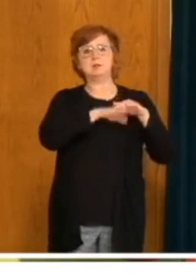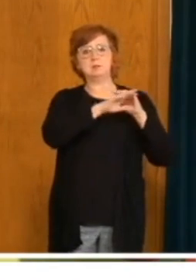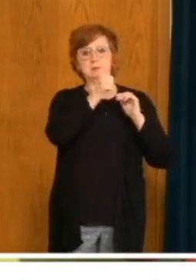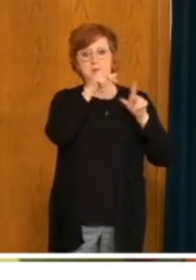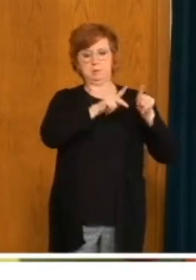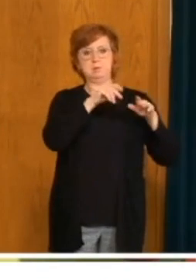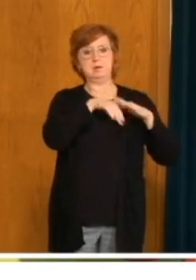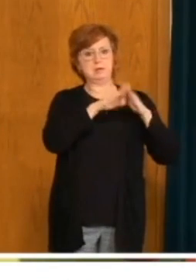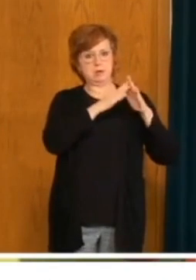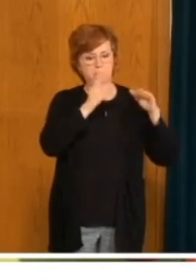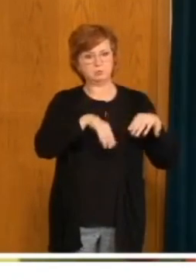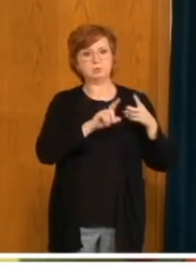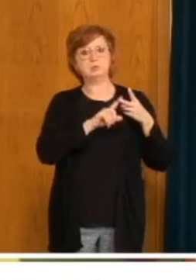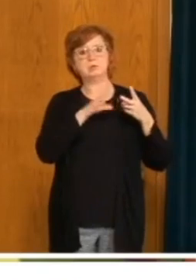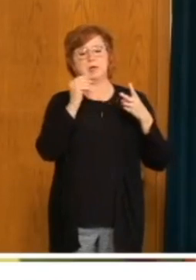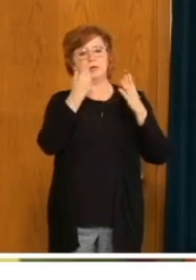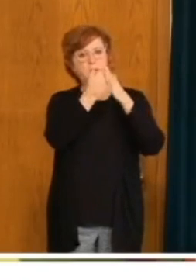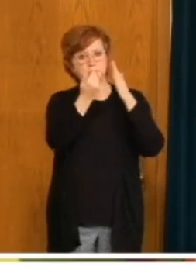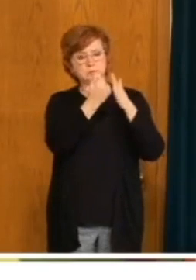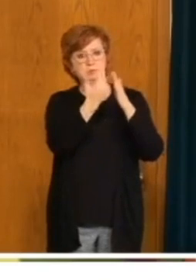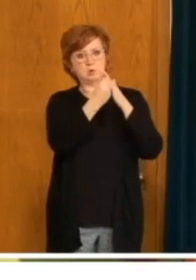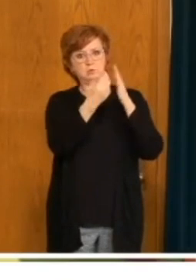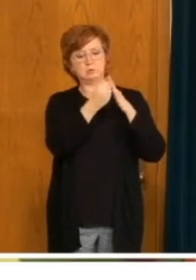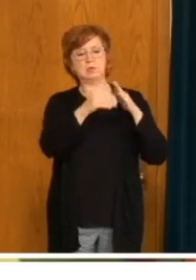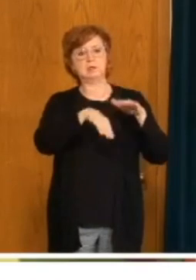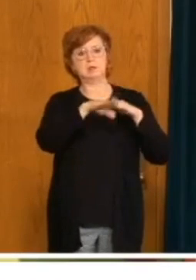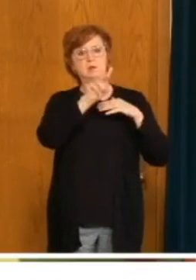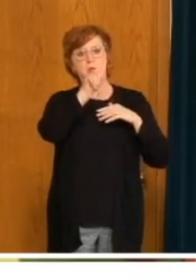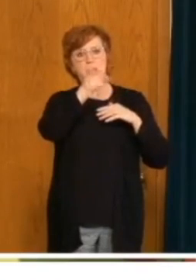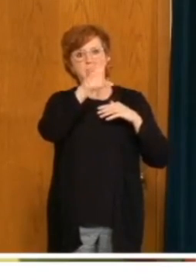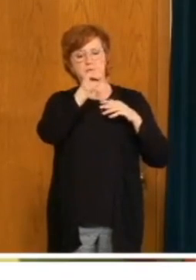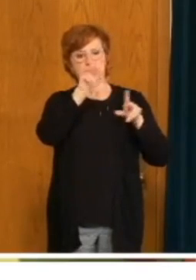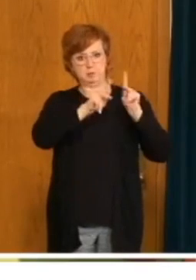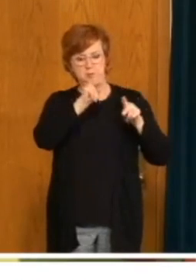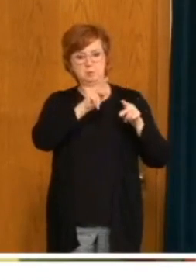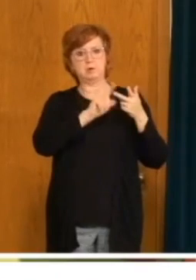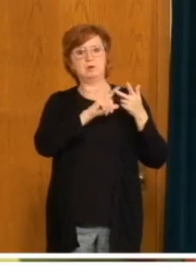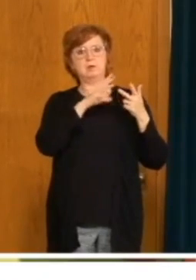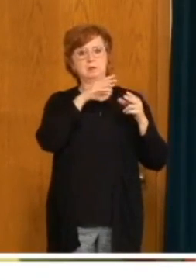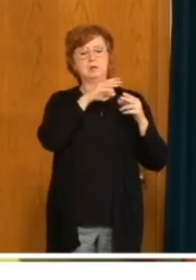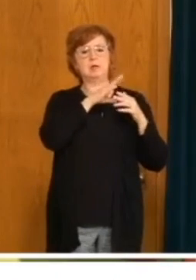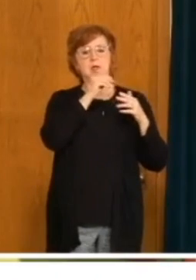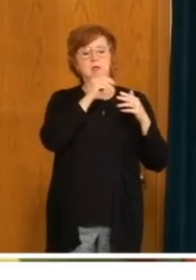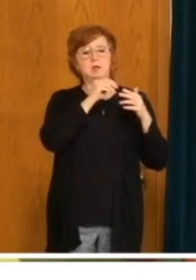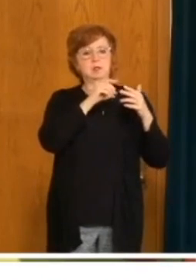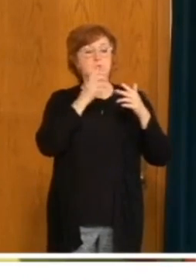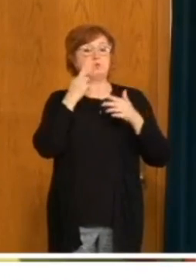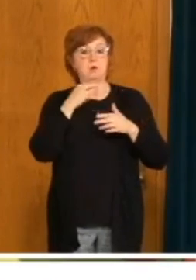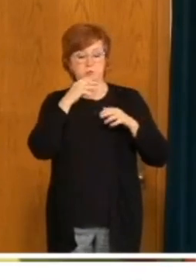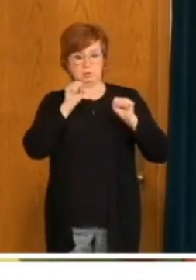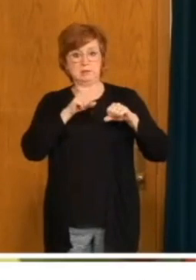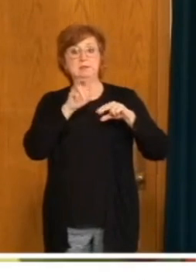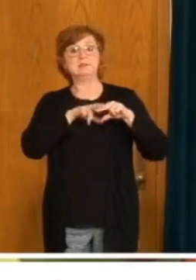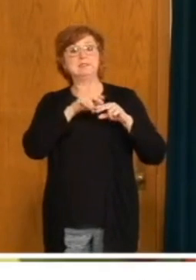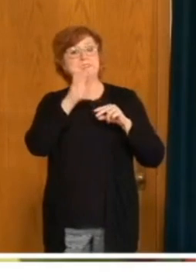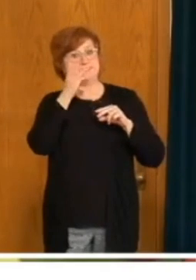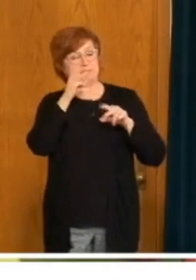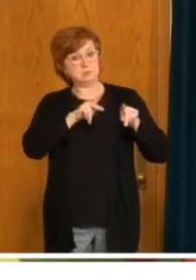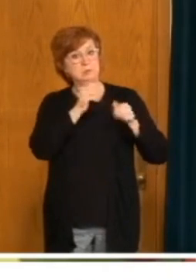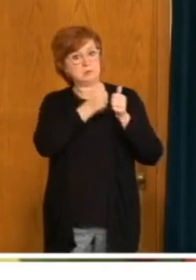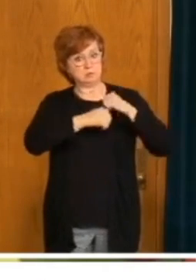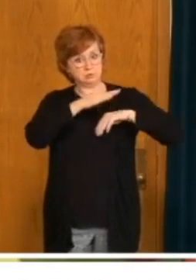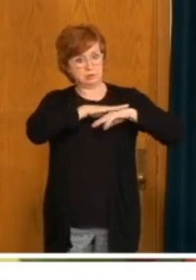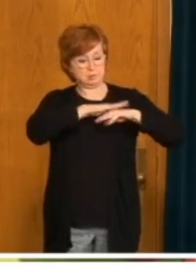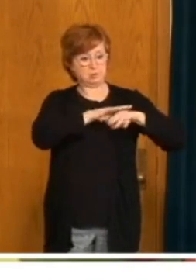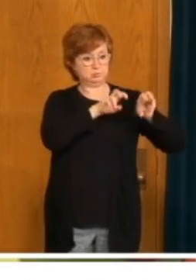30 people, and public outdoor gatherings up to 150 people. Restaurants can have six at a table with physical